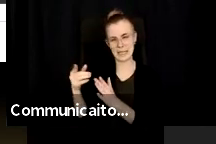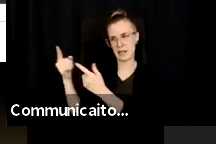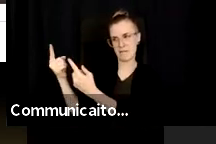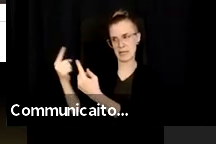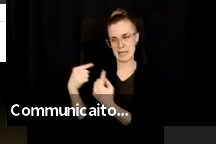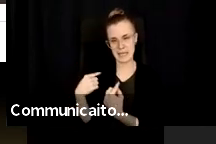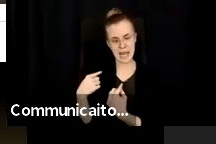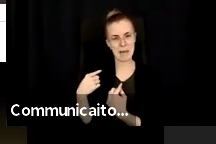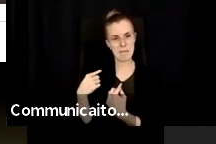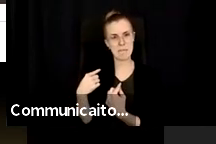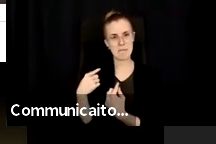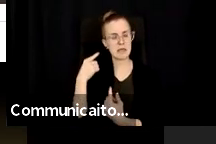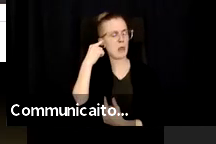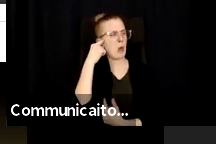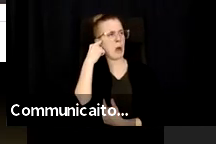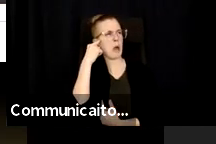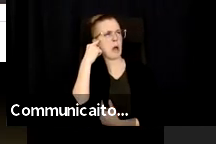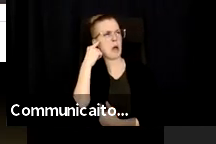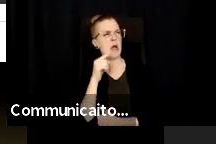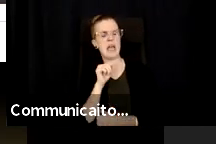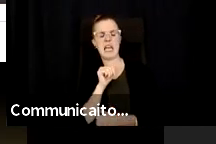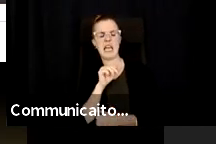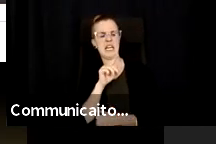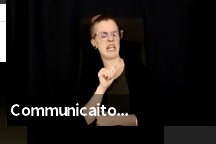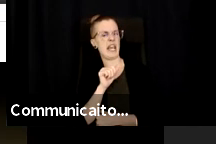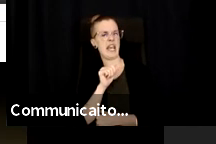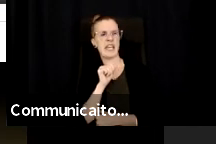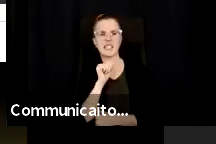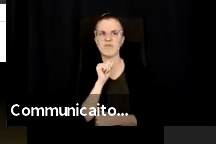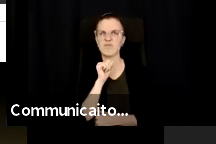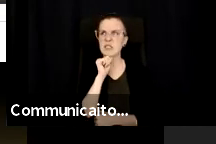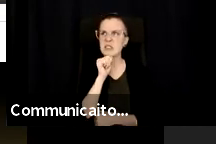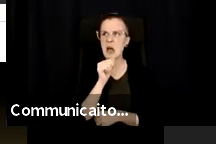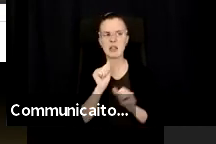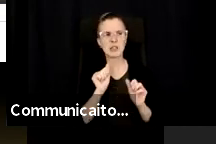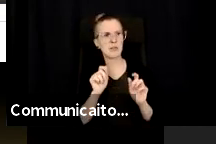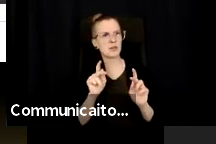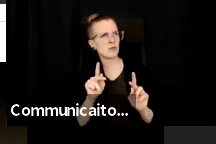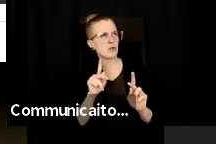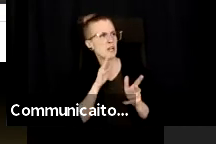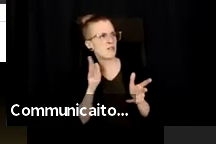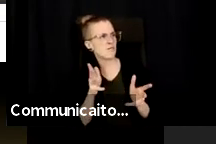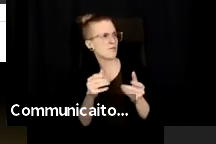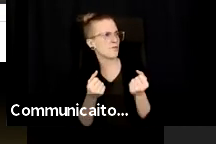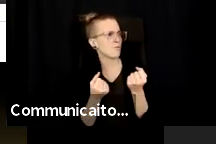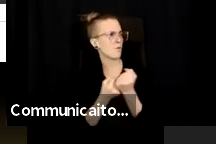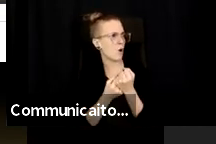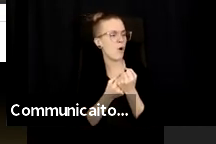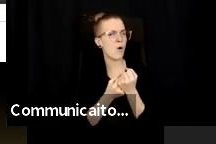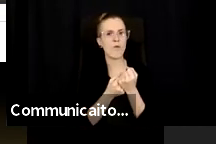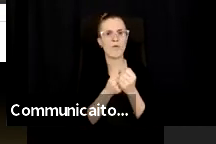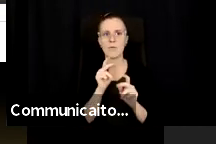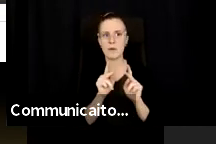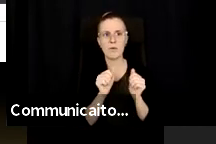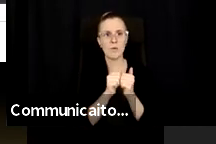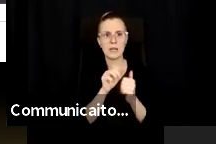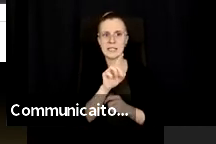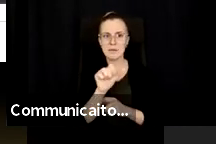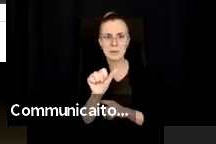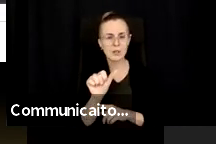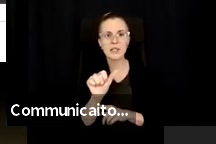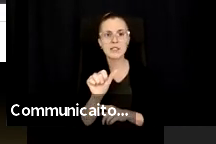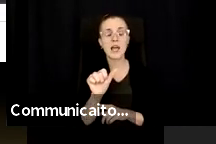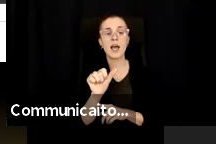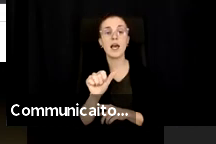the vehicle for promoting independence and opportunity for people with disabilities, left here with